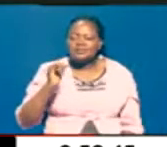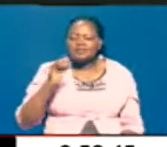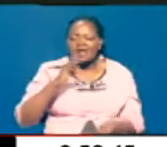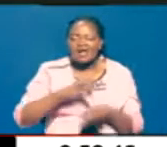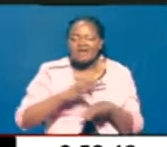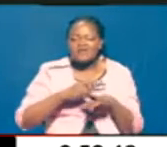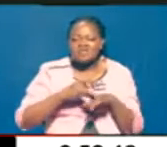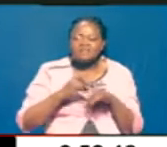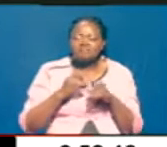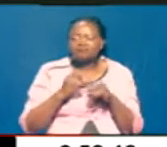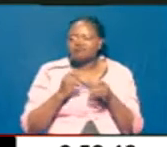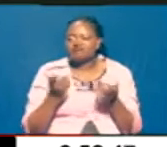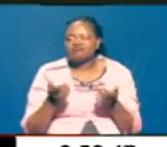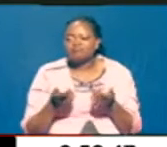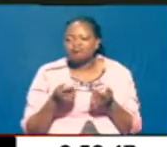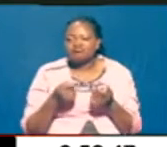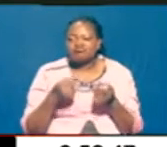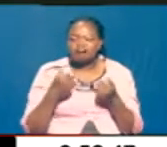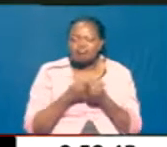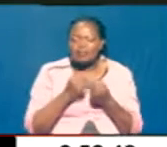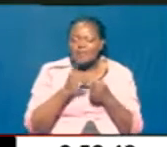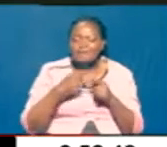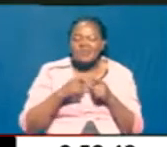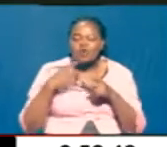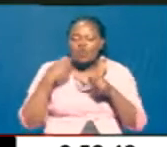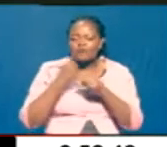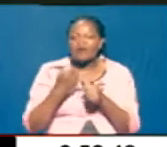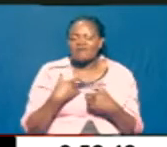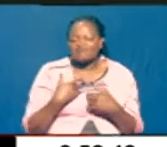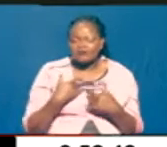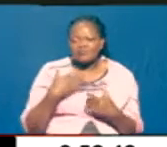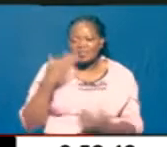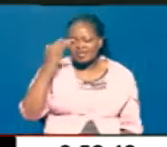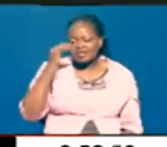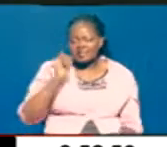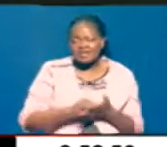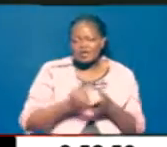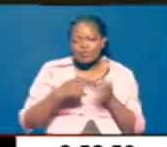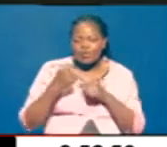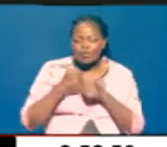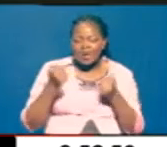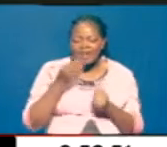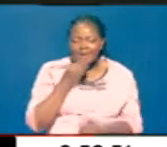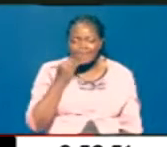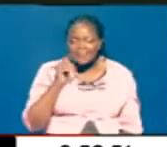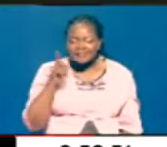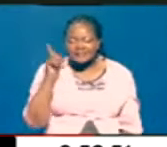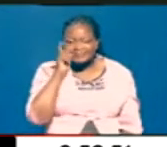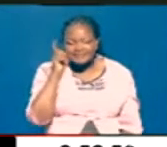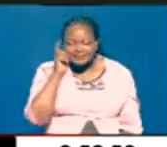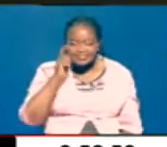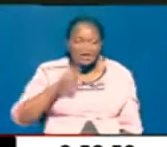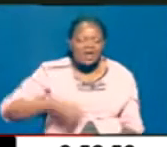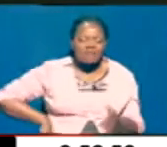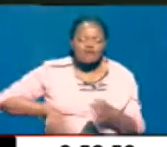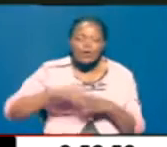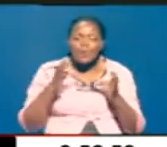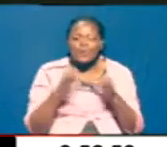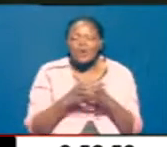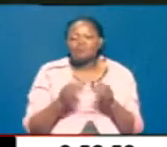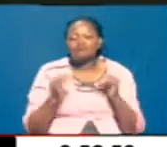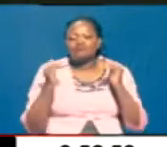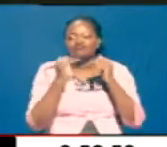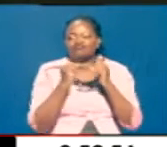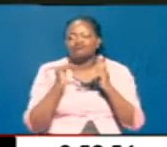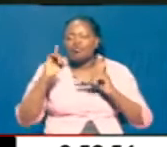Solar, but he is confident of collecting maximum points tomorrow at home. Tusker FC were held to a 1-1 draw with Arta in the